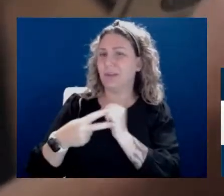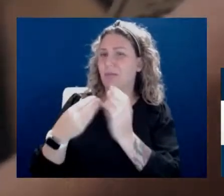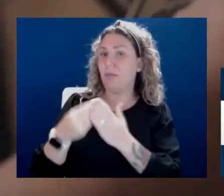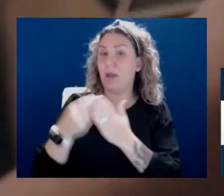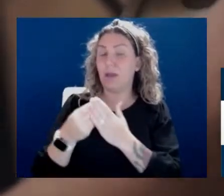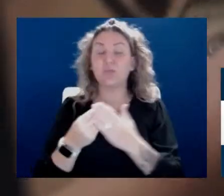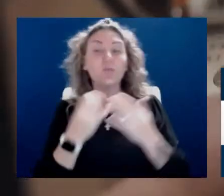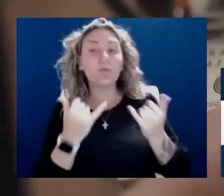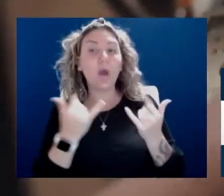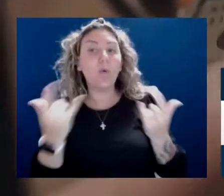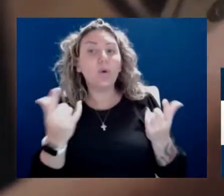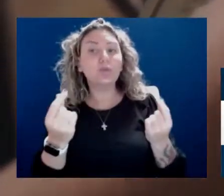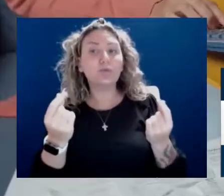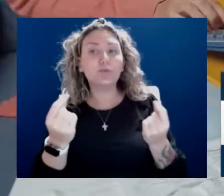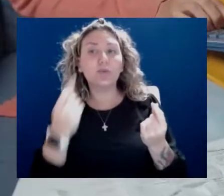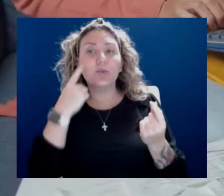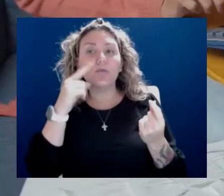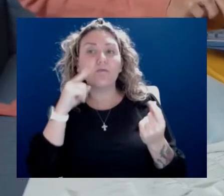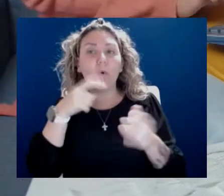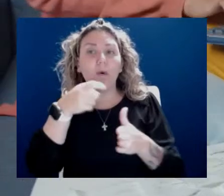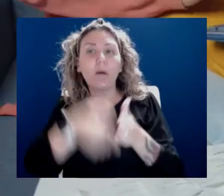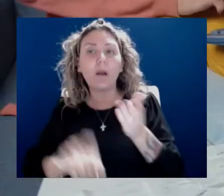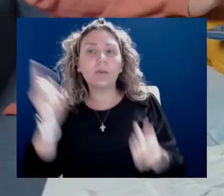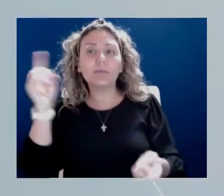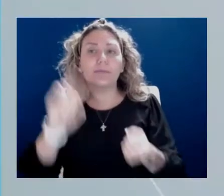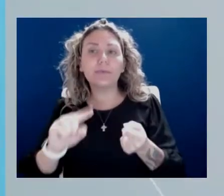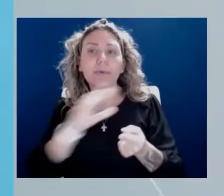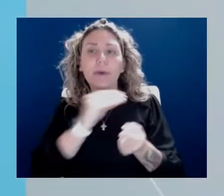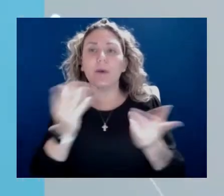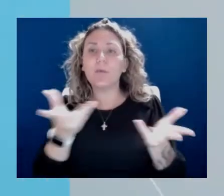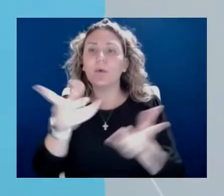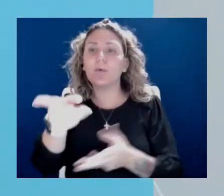get the help you need. Welcome to the Morning Medical Update.